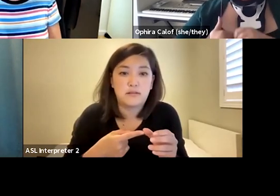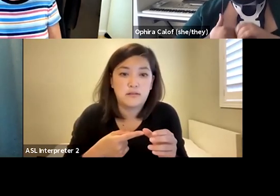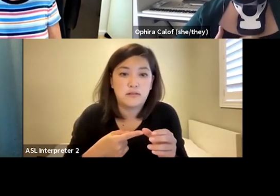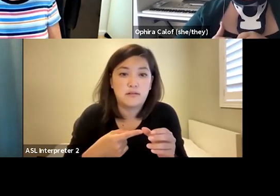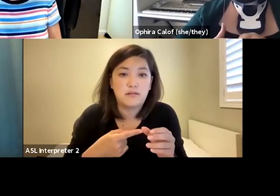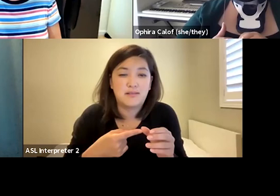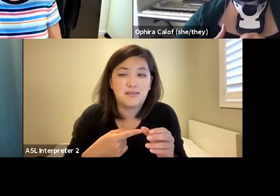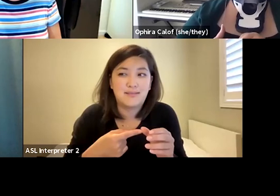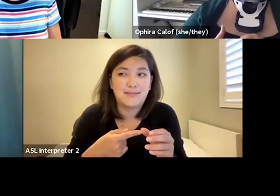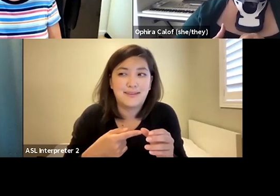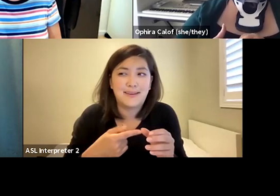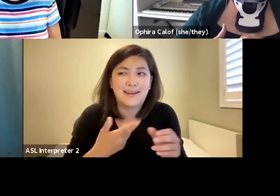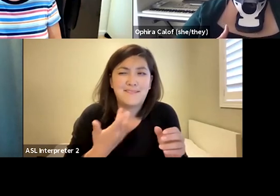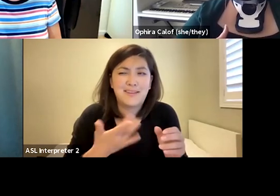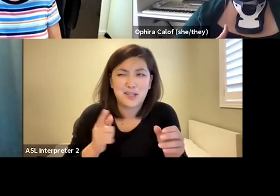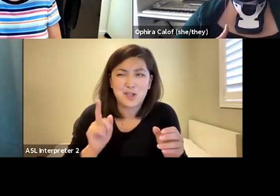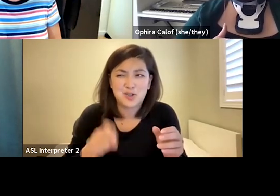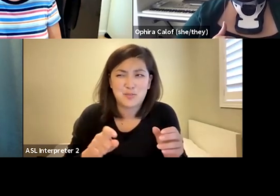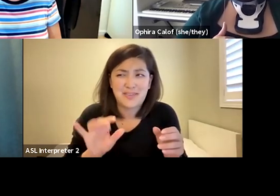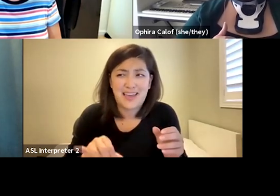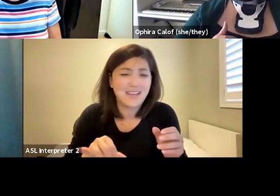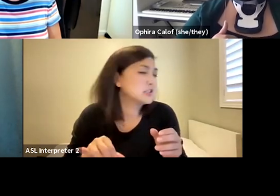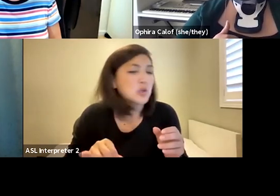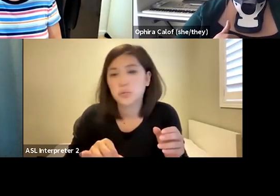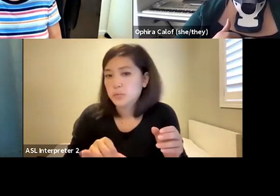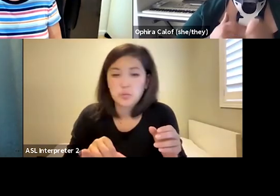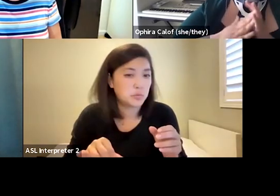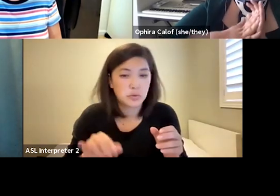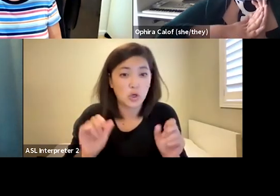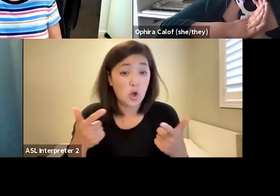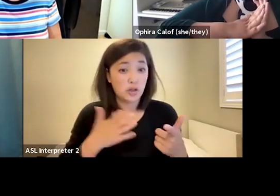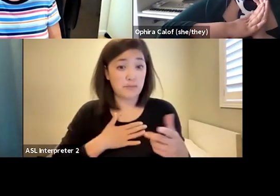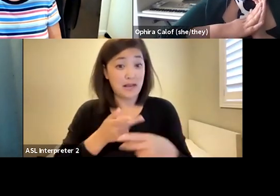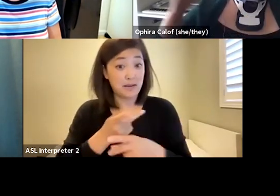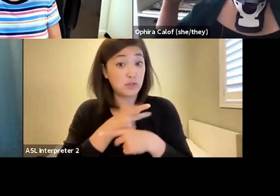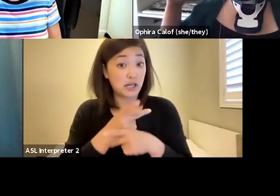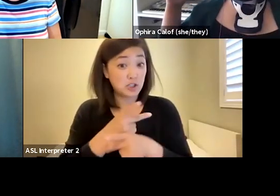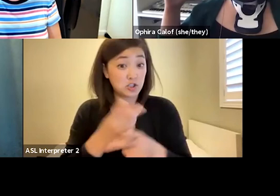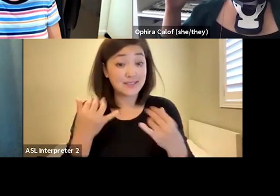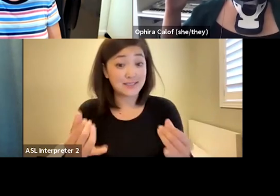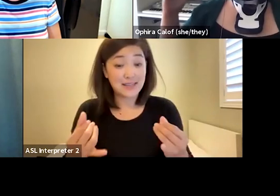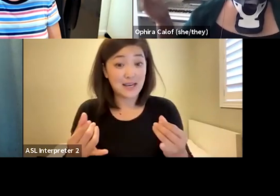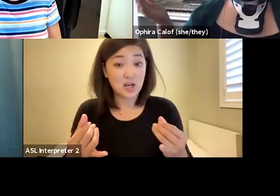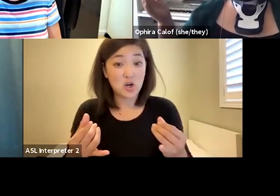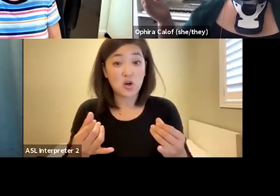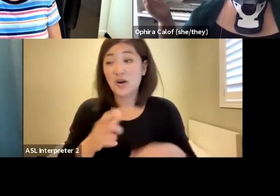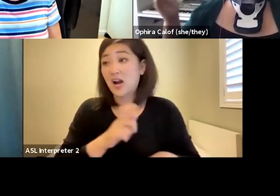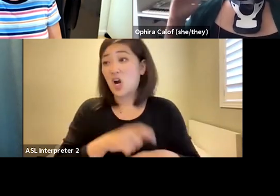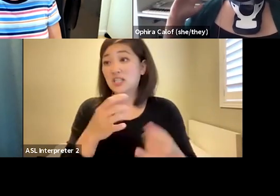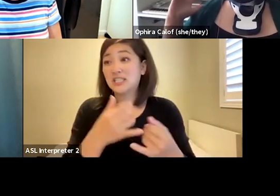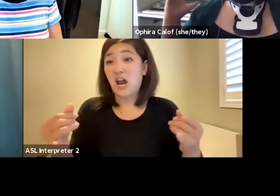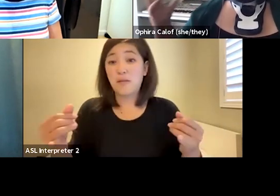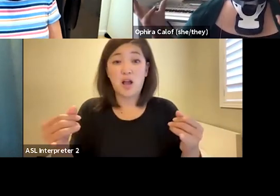doesn't have to be that way. In all of my productions now, we shift our timelines dramatically